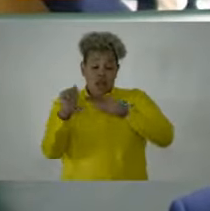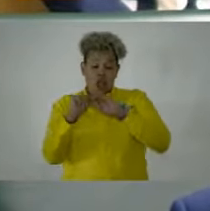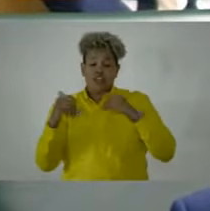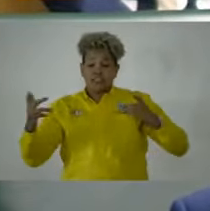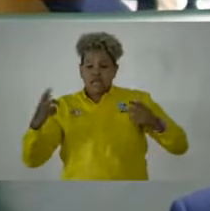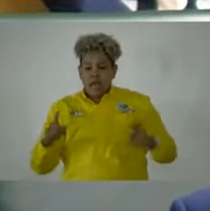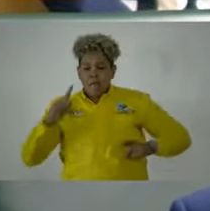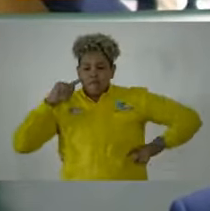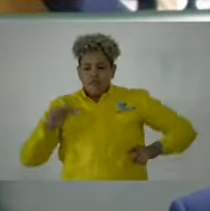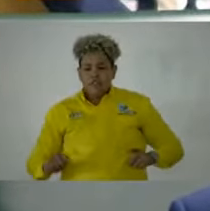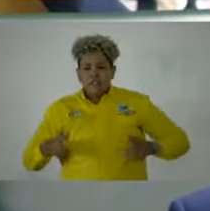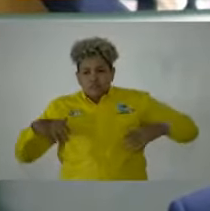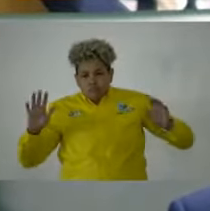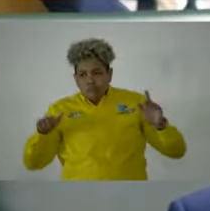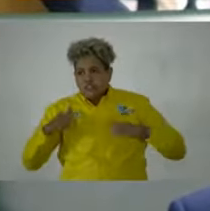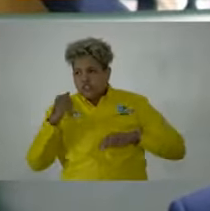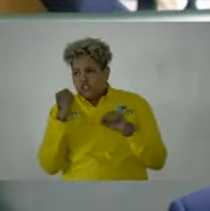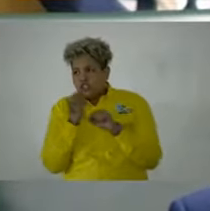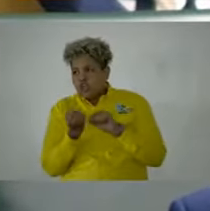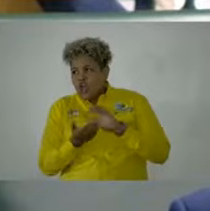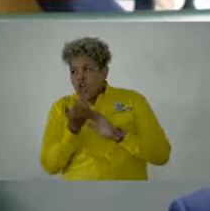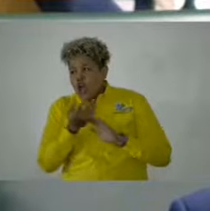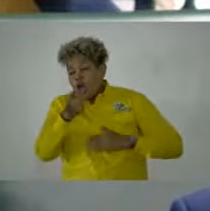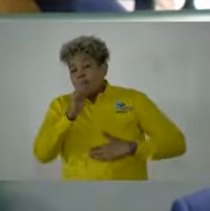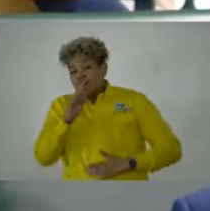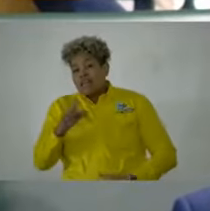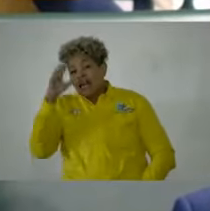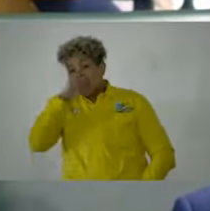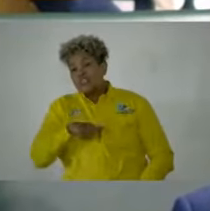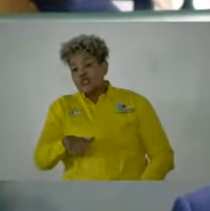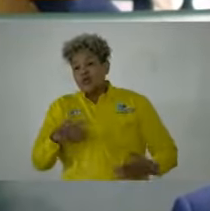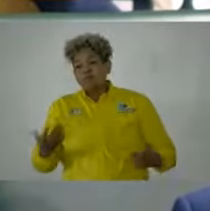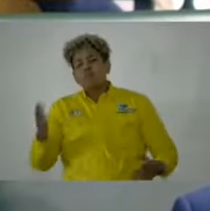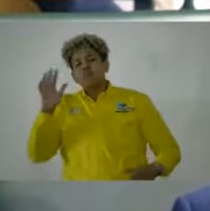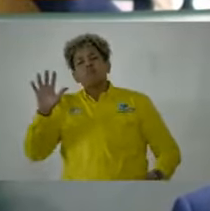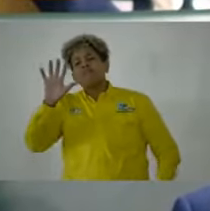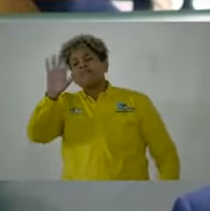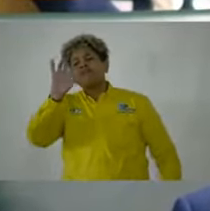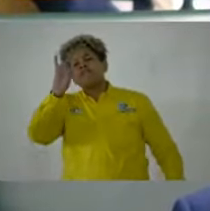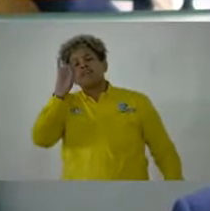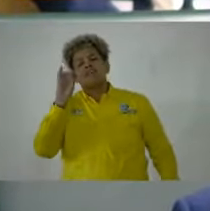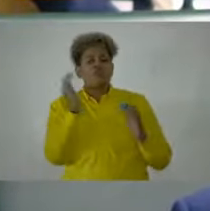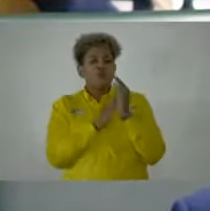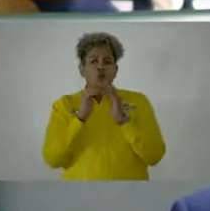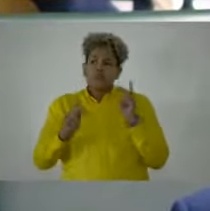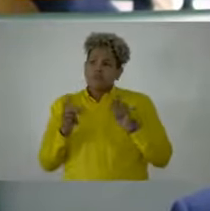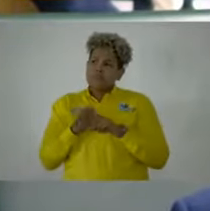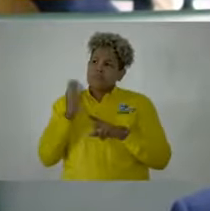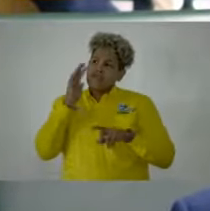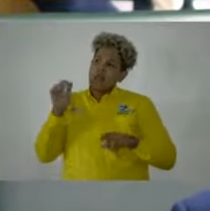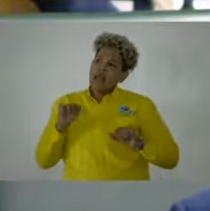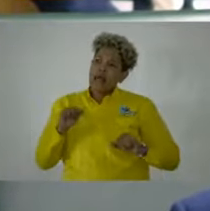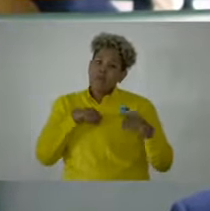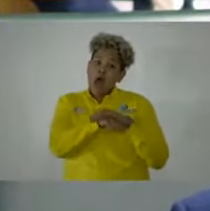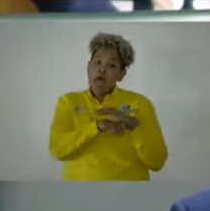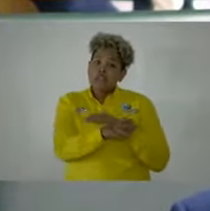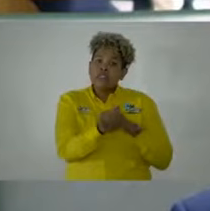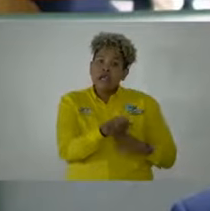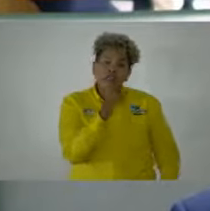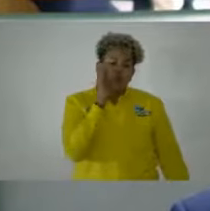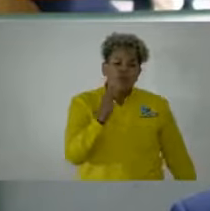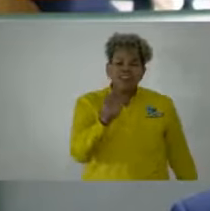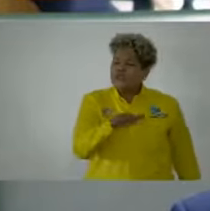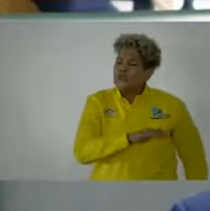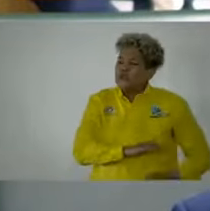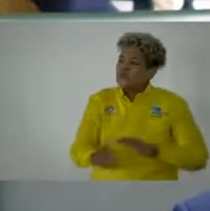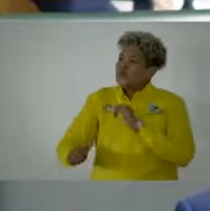billion for this relief this year, you've assumed that 570,000 persons will be able to access it. So